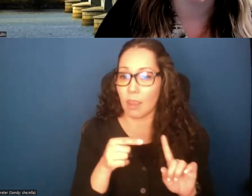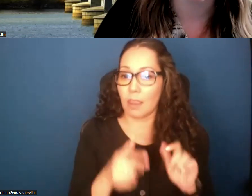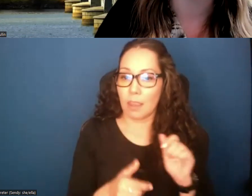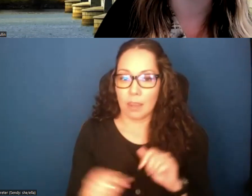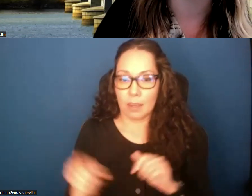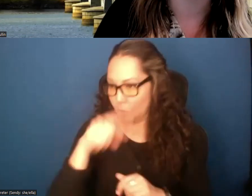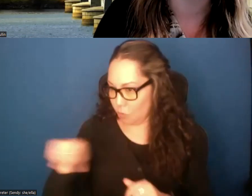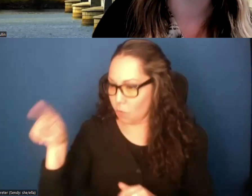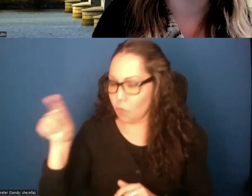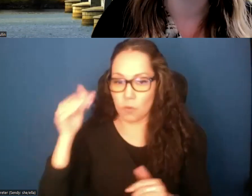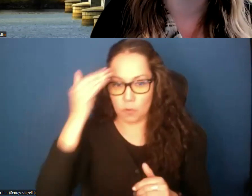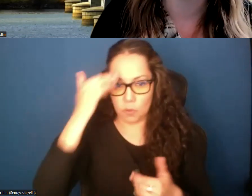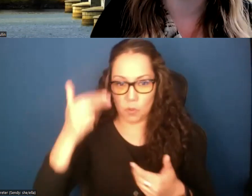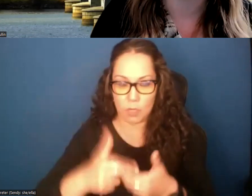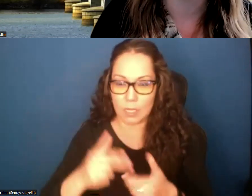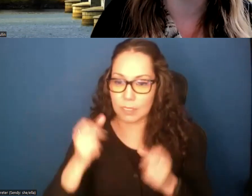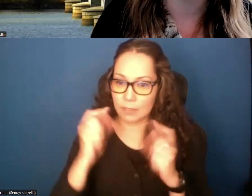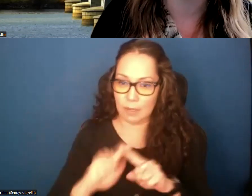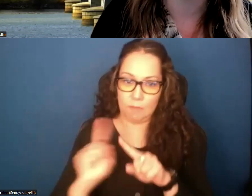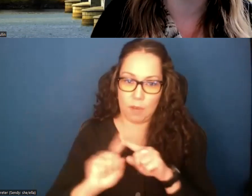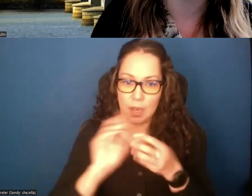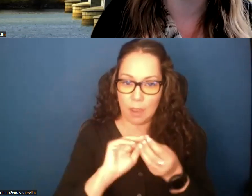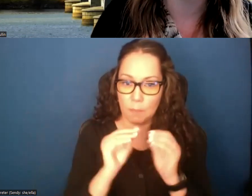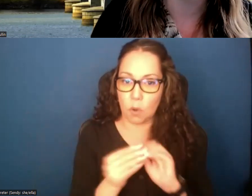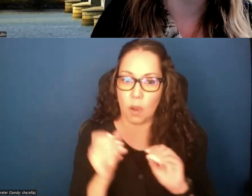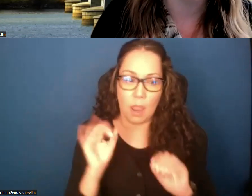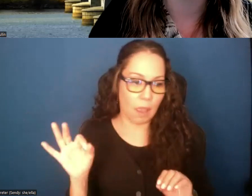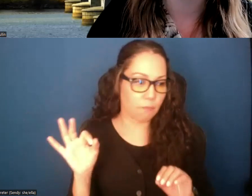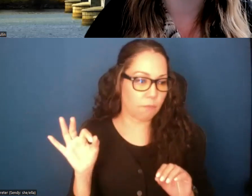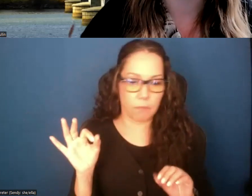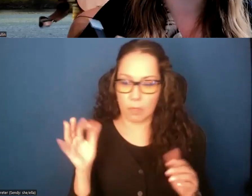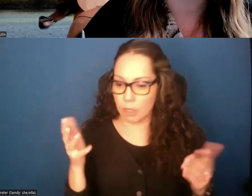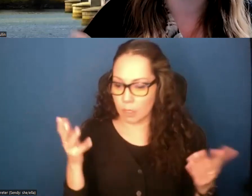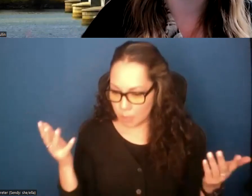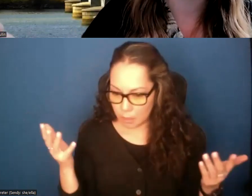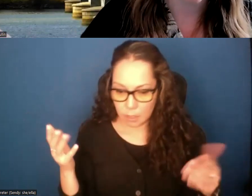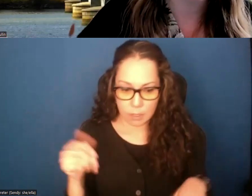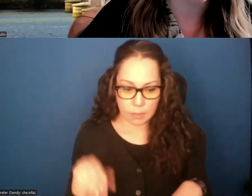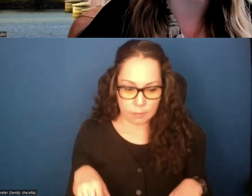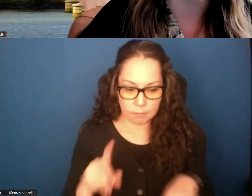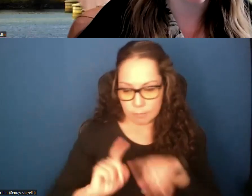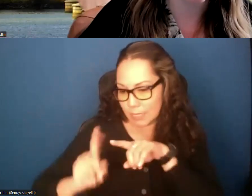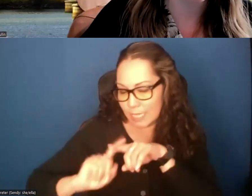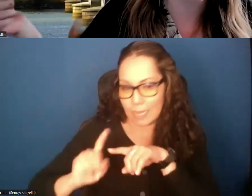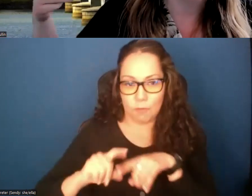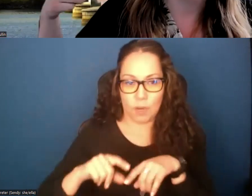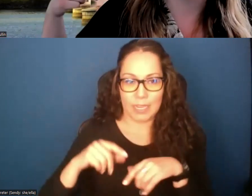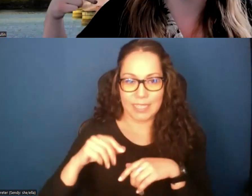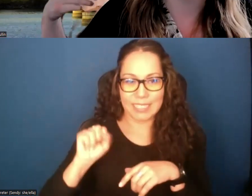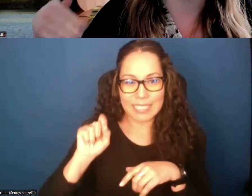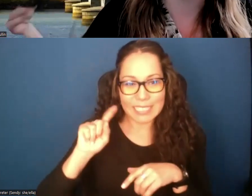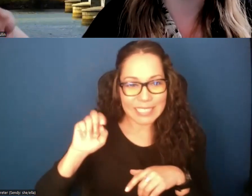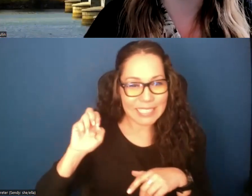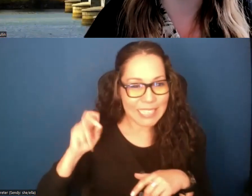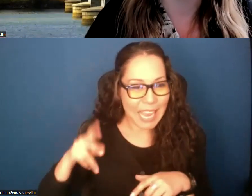joined us today will know that there were a number of different steps in the process